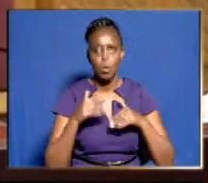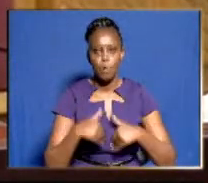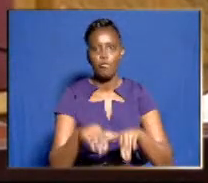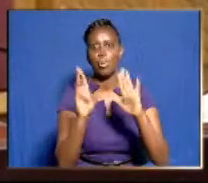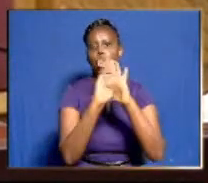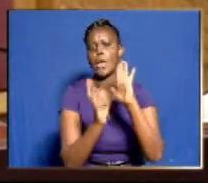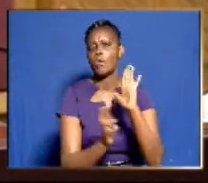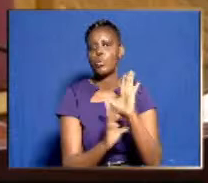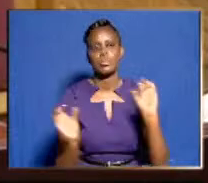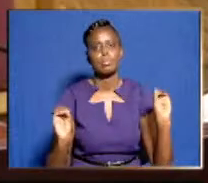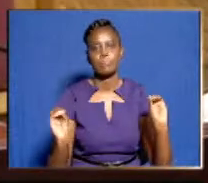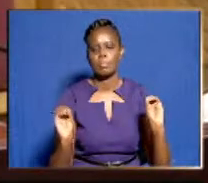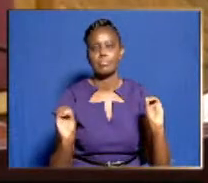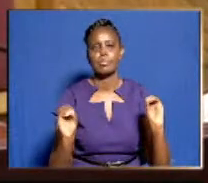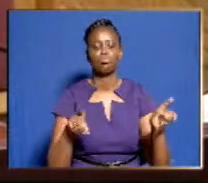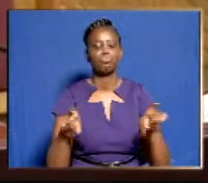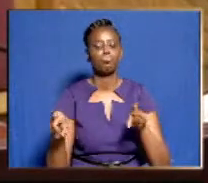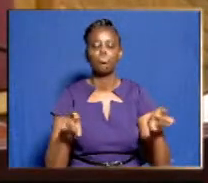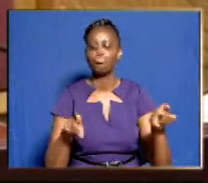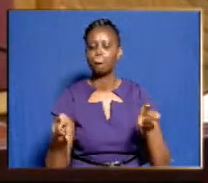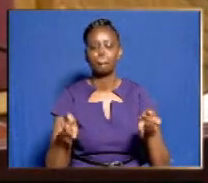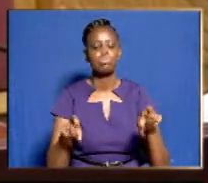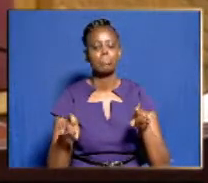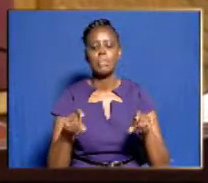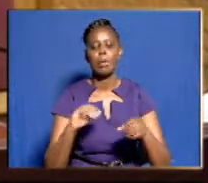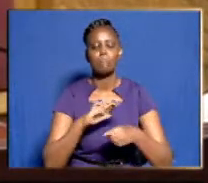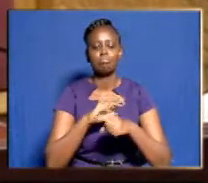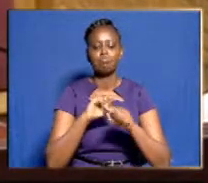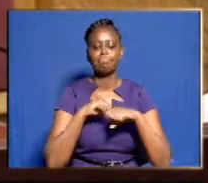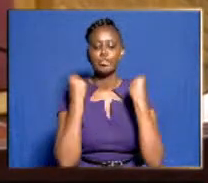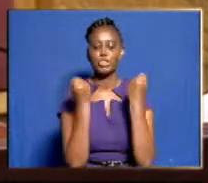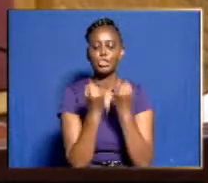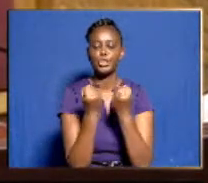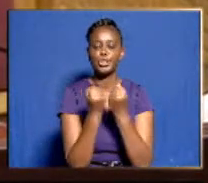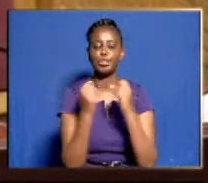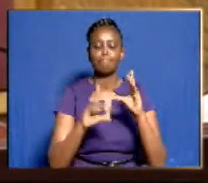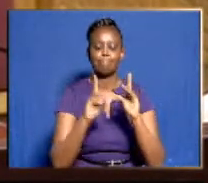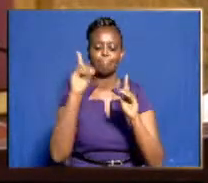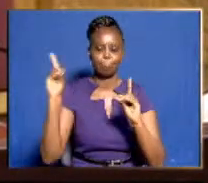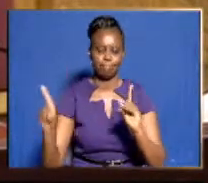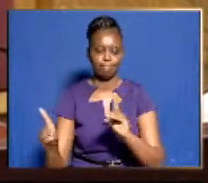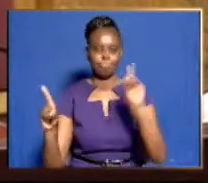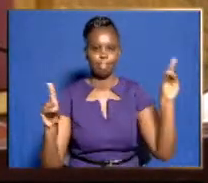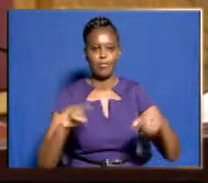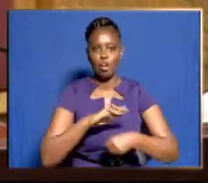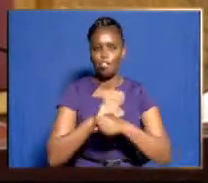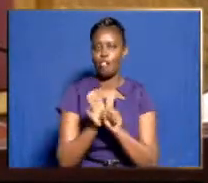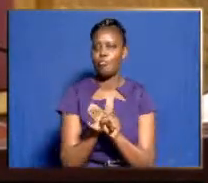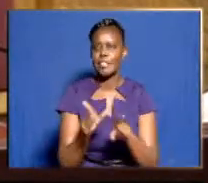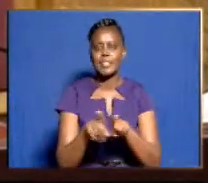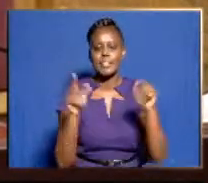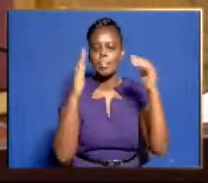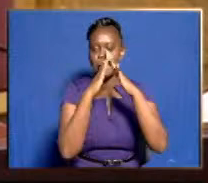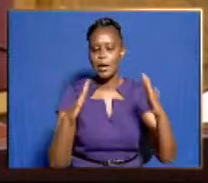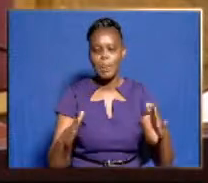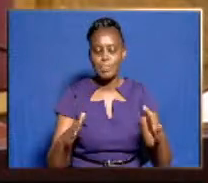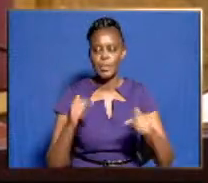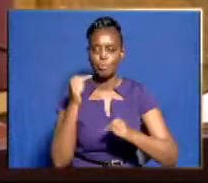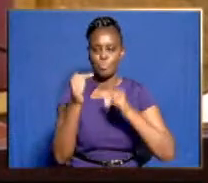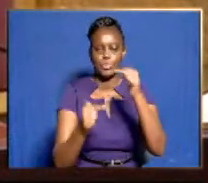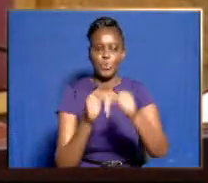the rules of containment, social distance. They actually are not from the same house. So let's